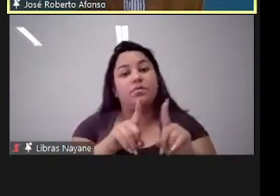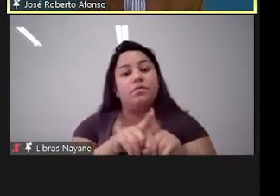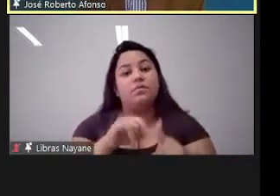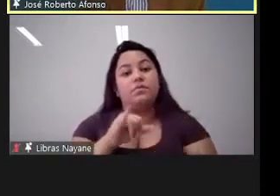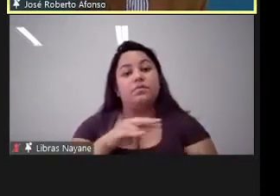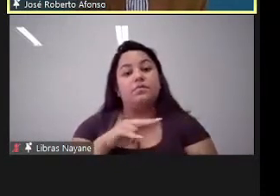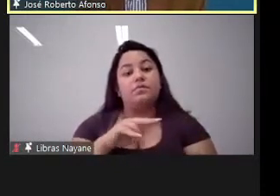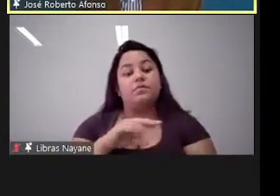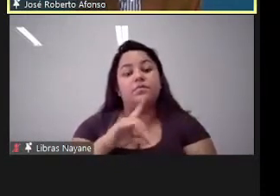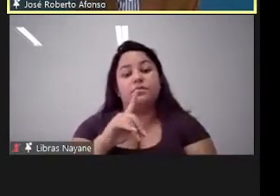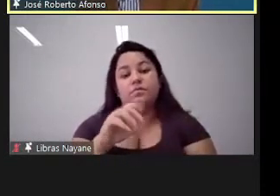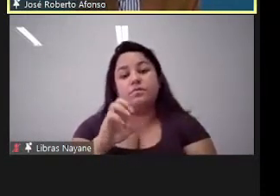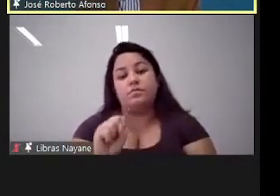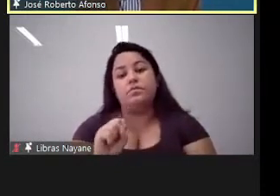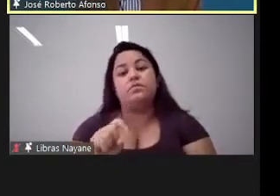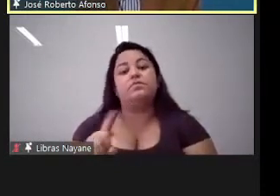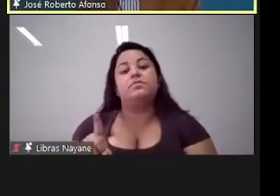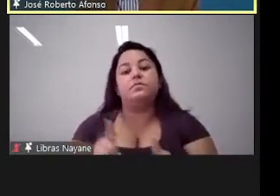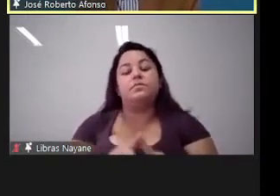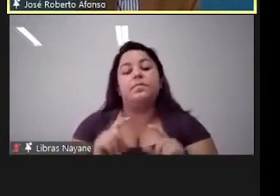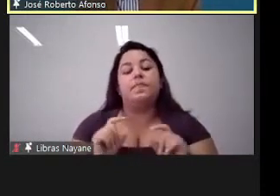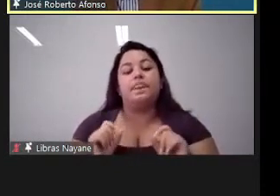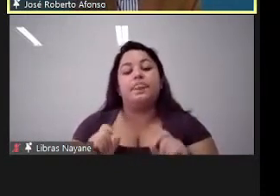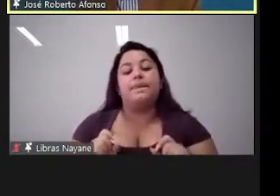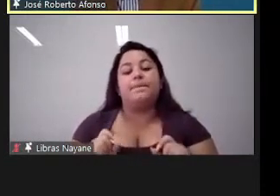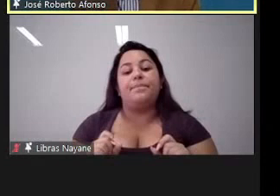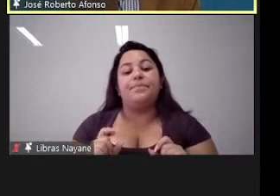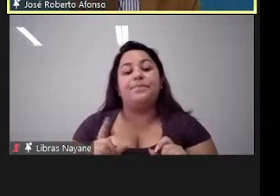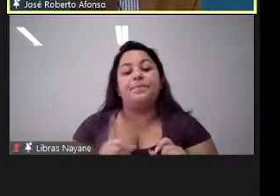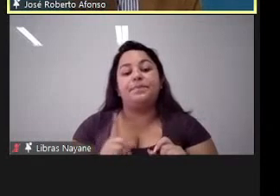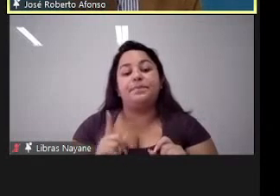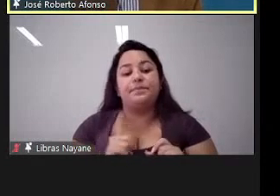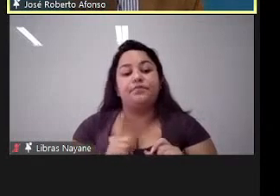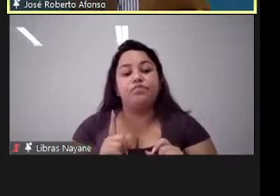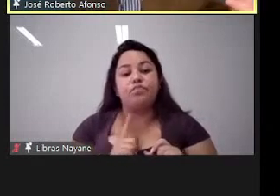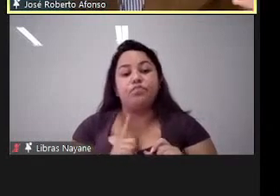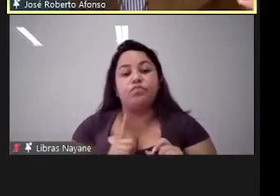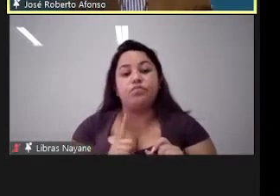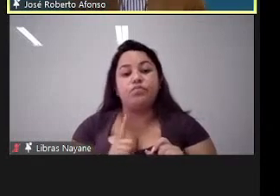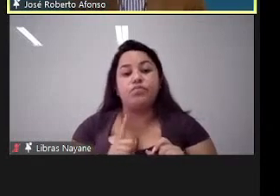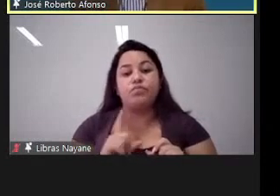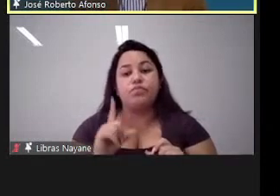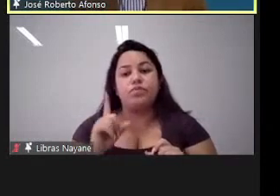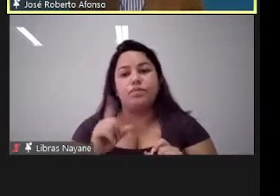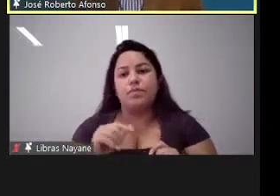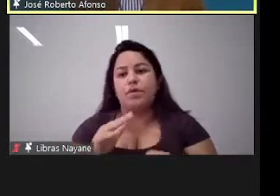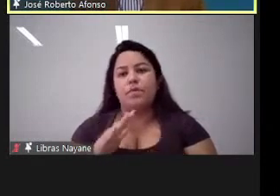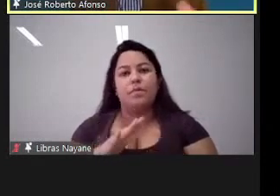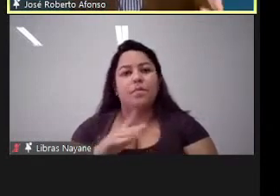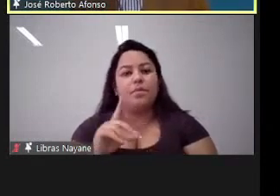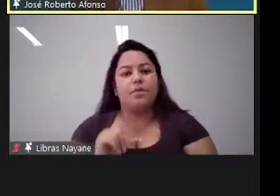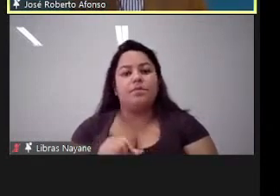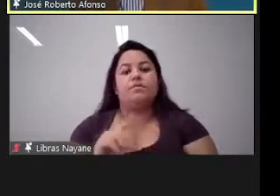investment from the different entities that help us in the social security,